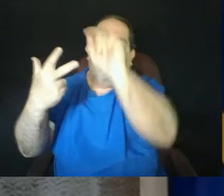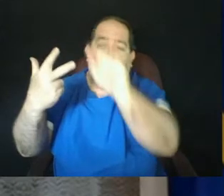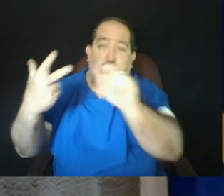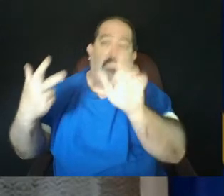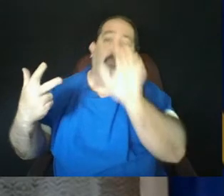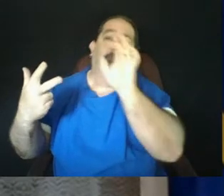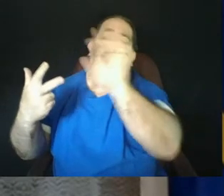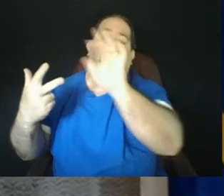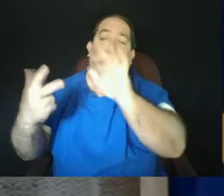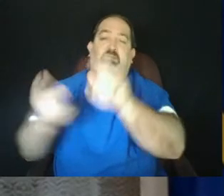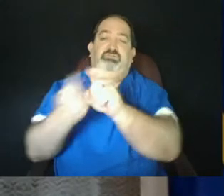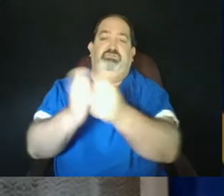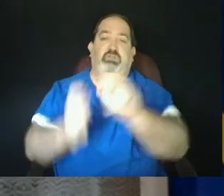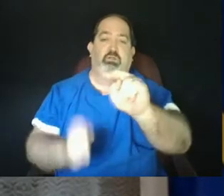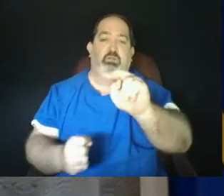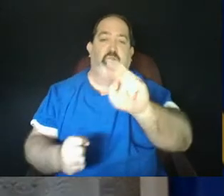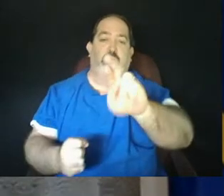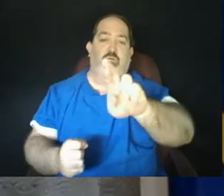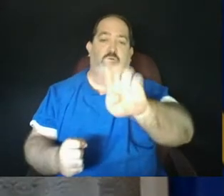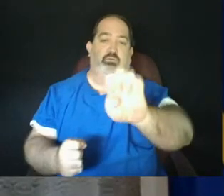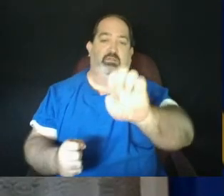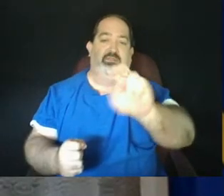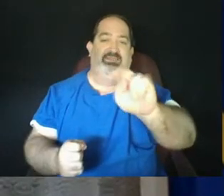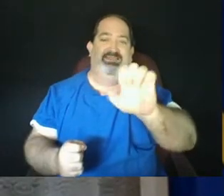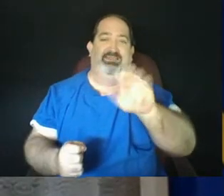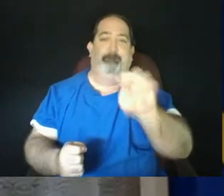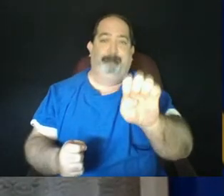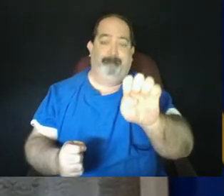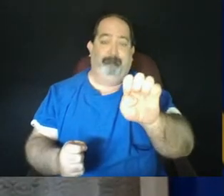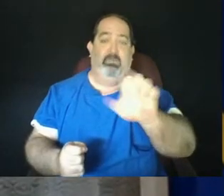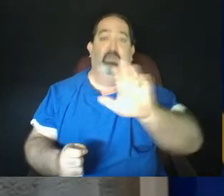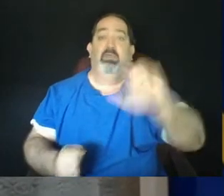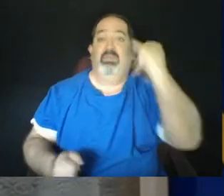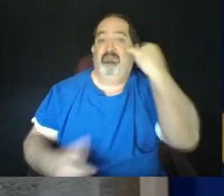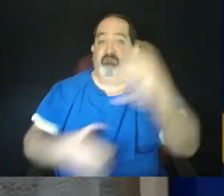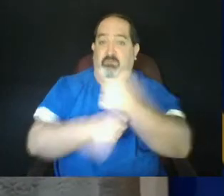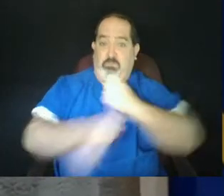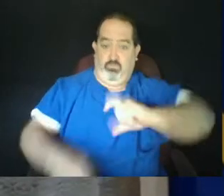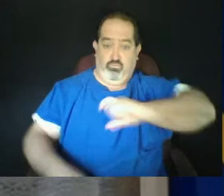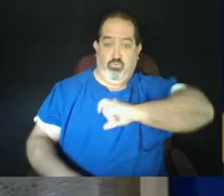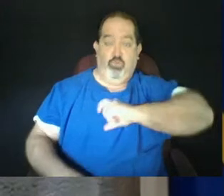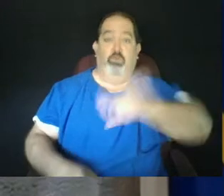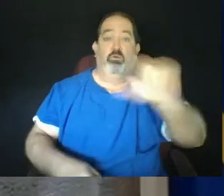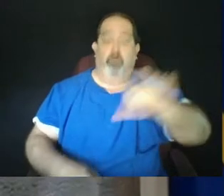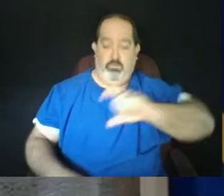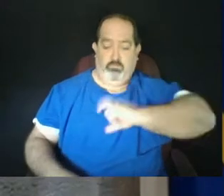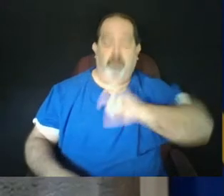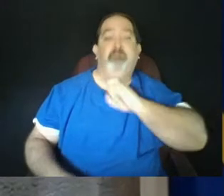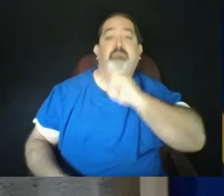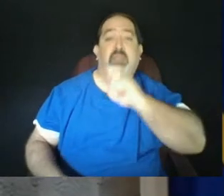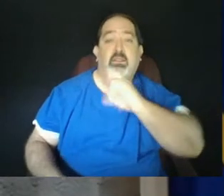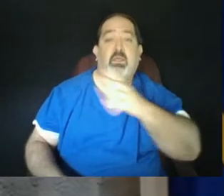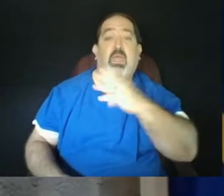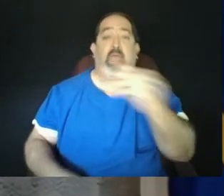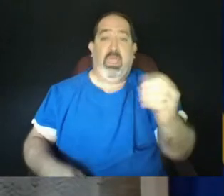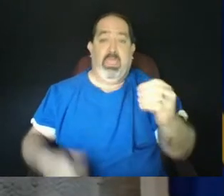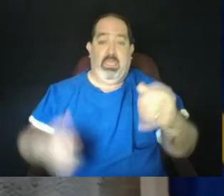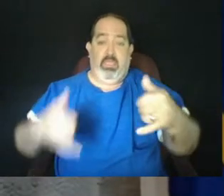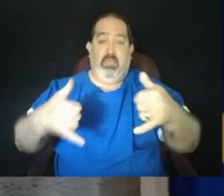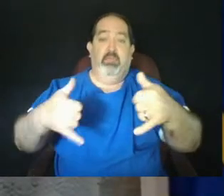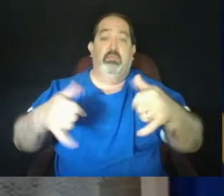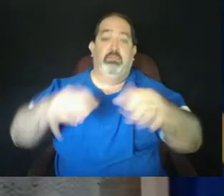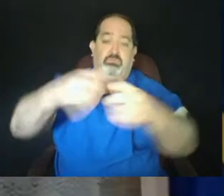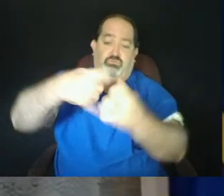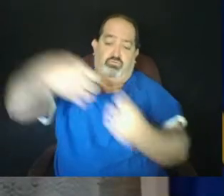Rename. For any award recipients, your award medallion and promissory scroll will be arranged to be delivered to you